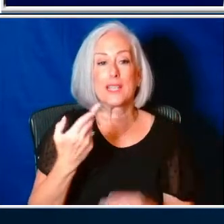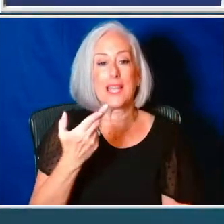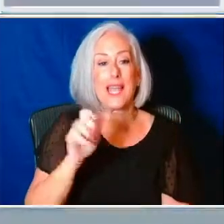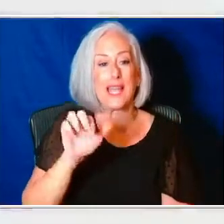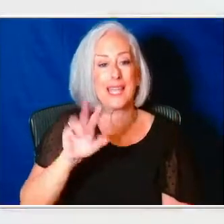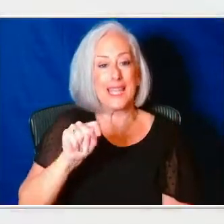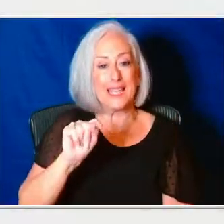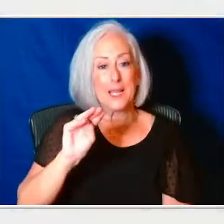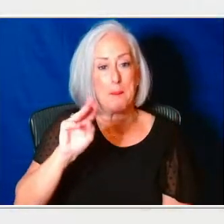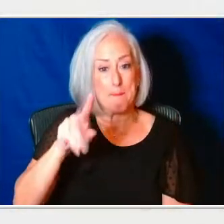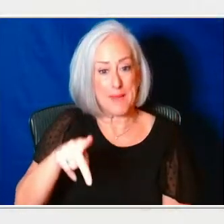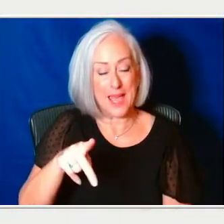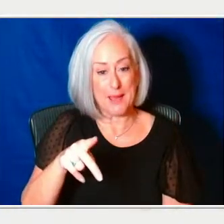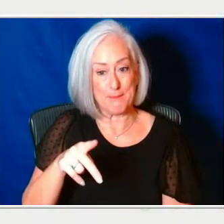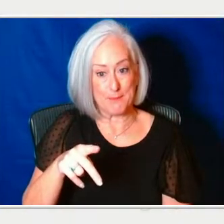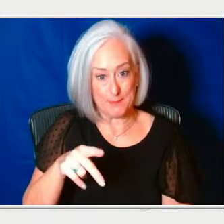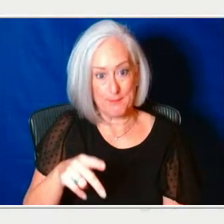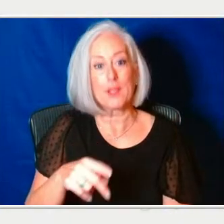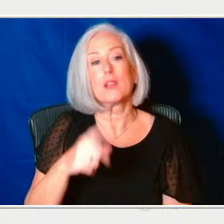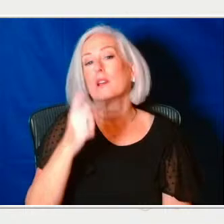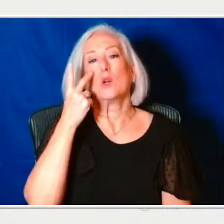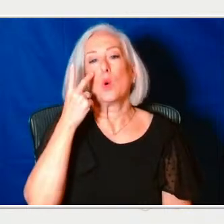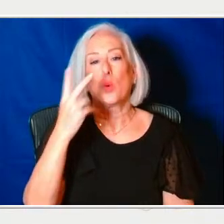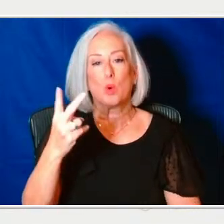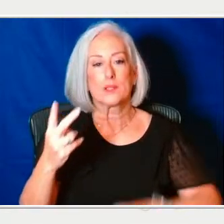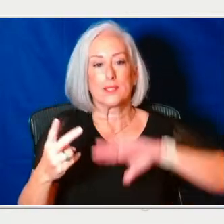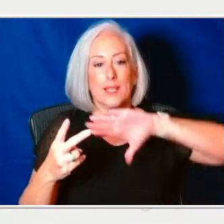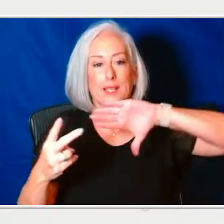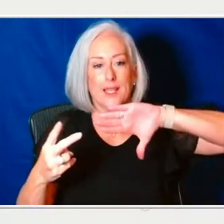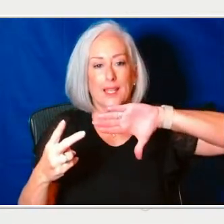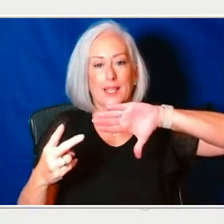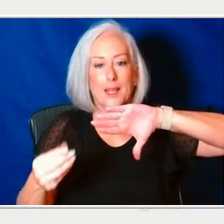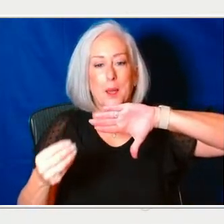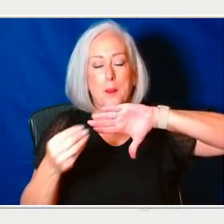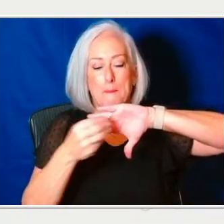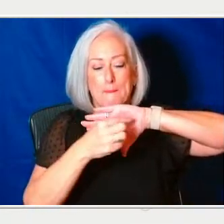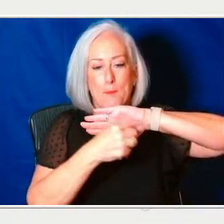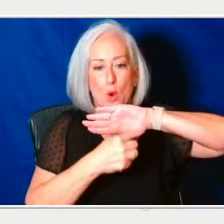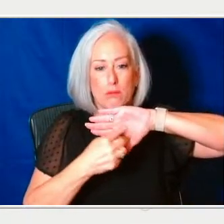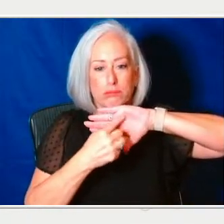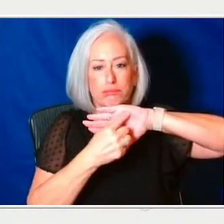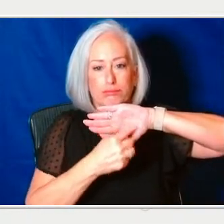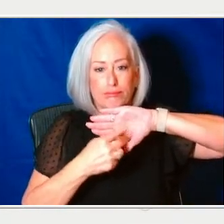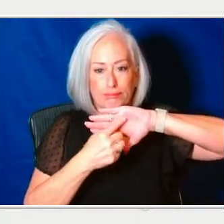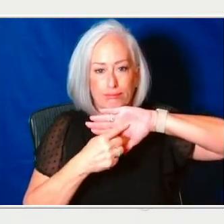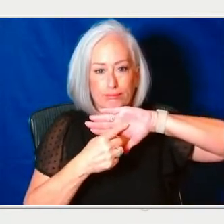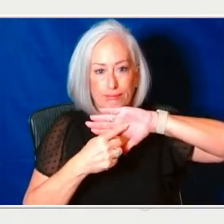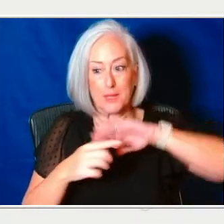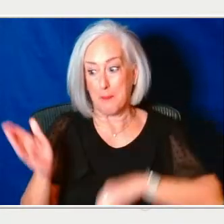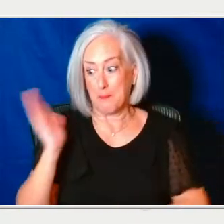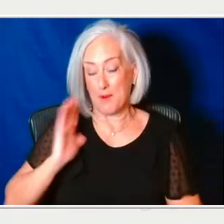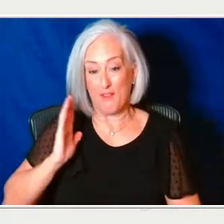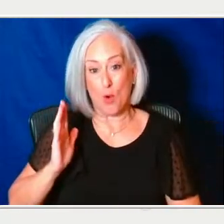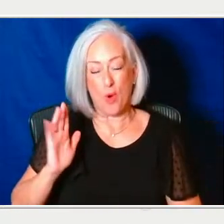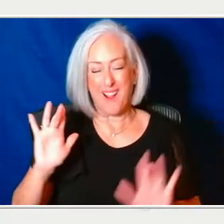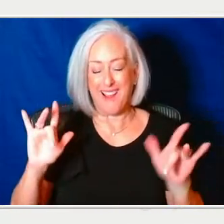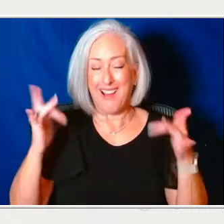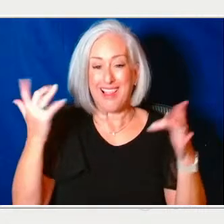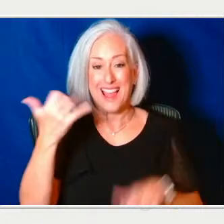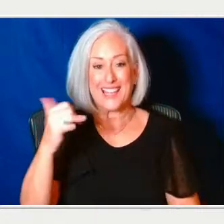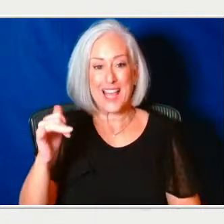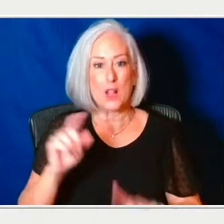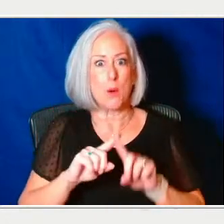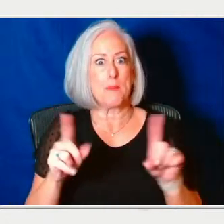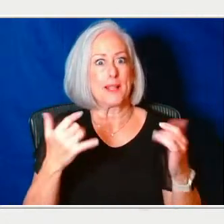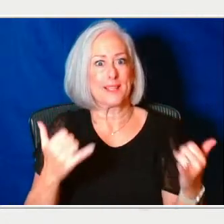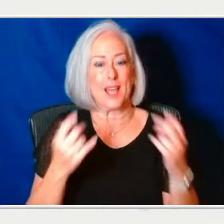little, we're starting to see it light up again. For a while, it had gone all light yellow. But now, if you just watch the national numbers, the